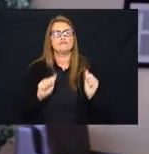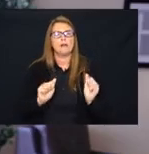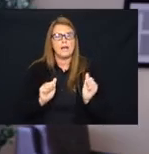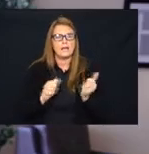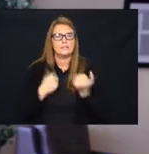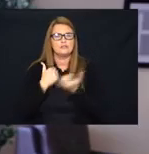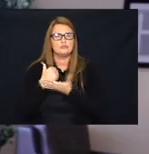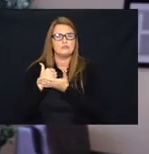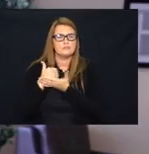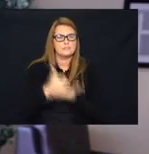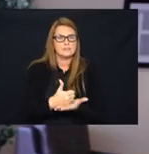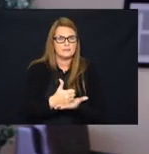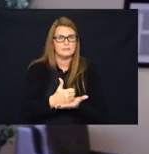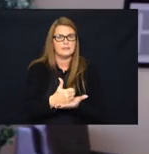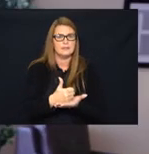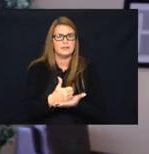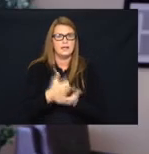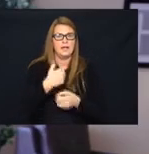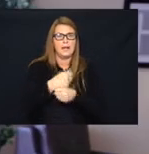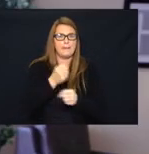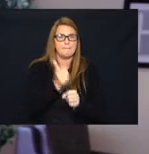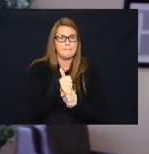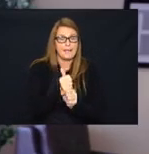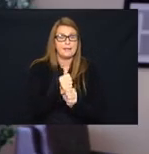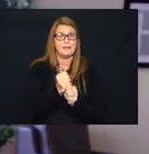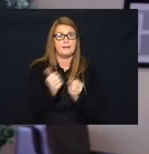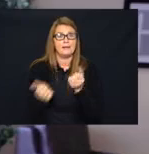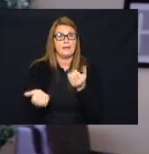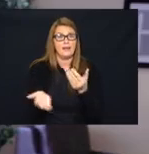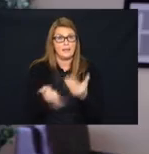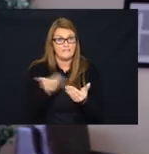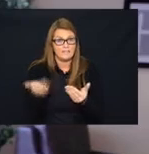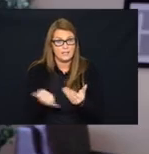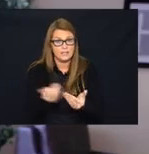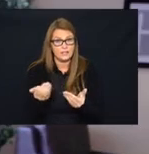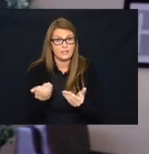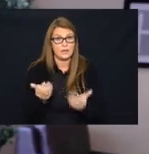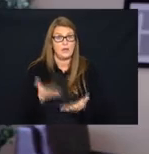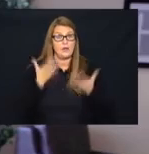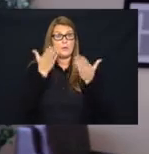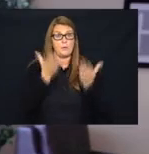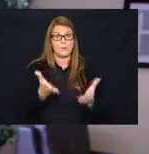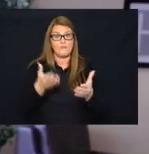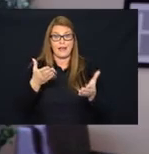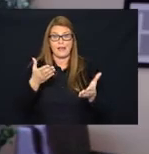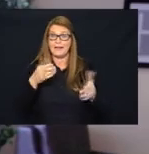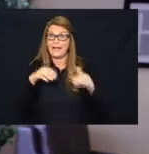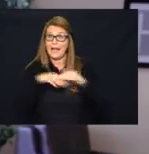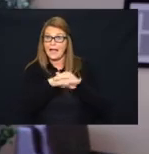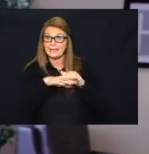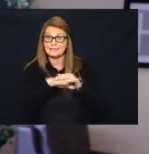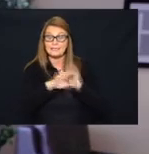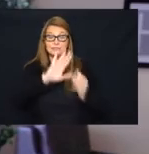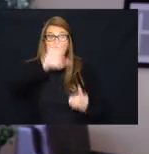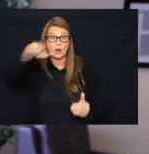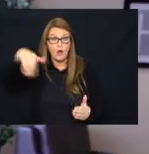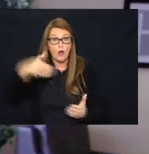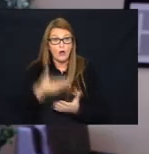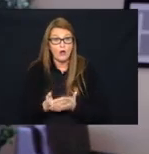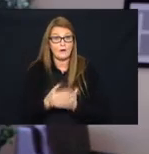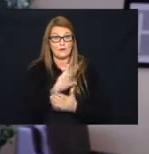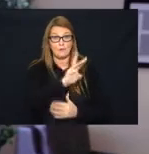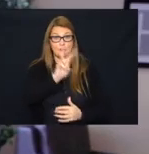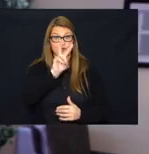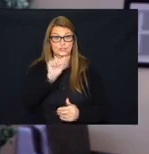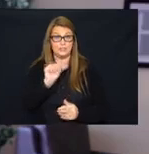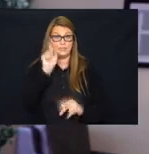facilitating and making it convenient and providing access for all eligible West Virginians to